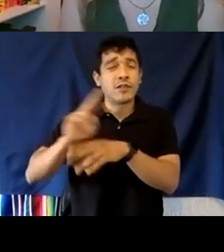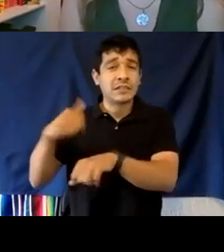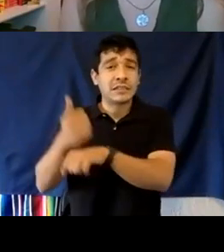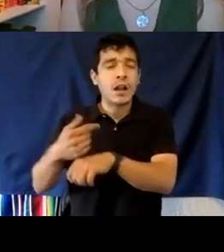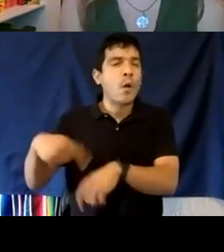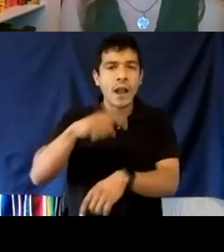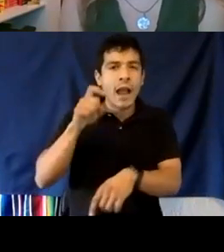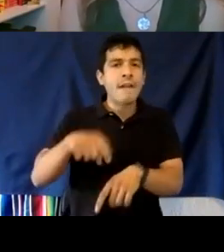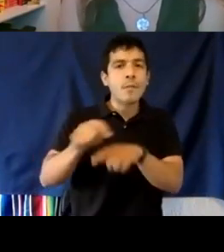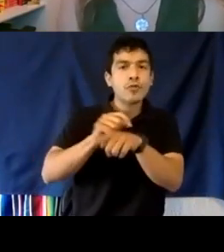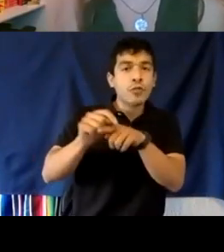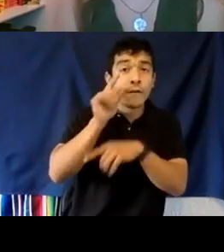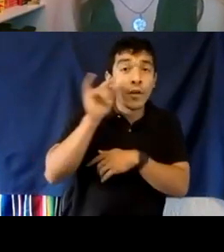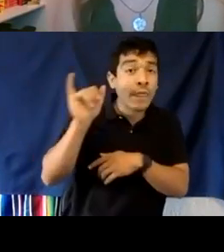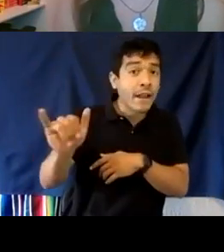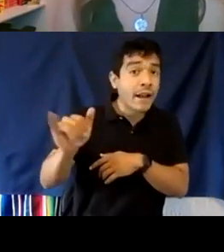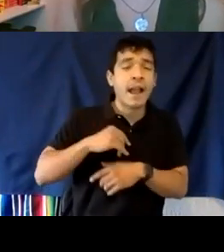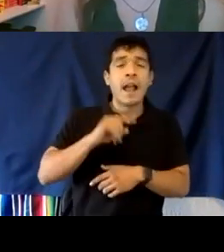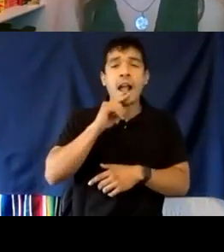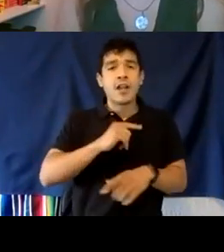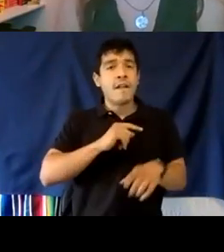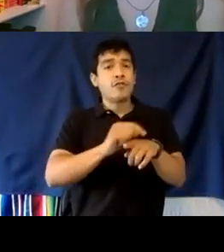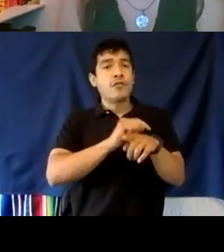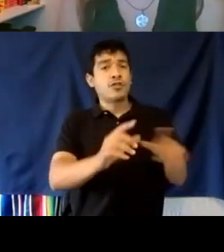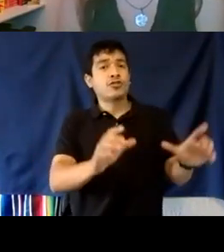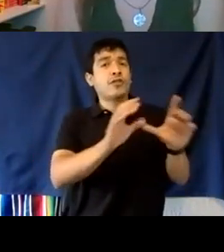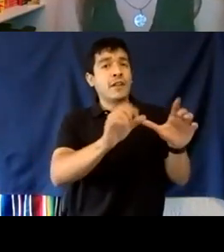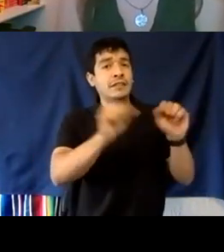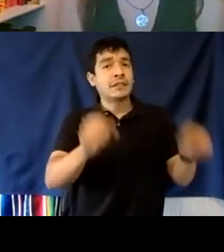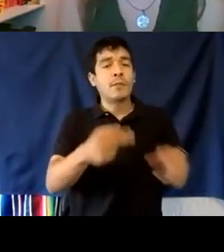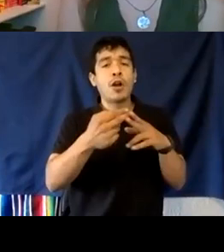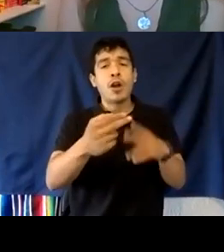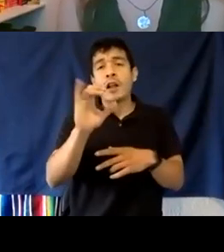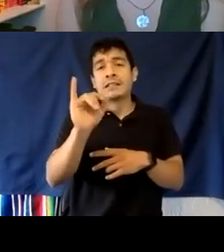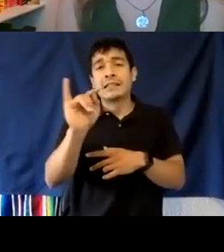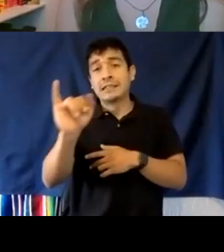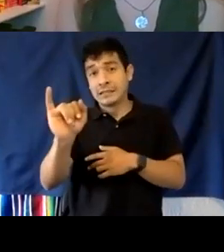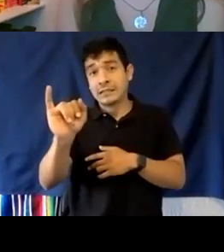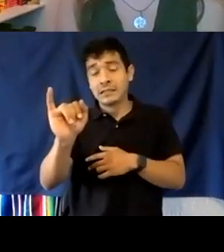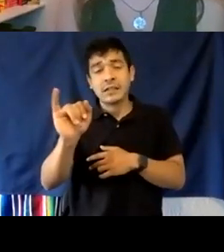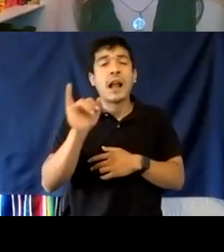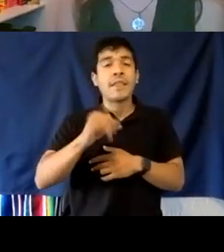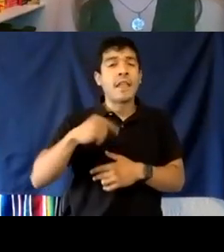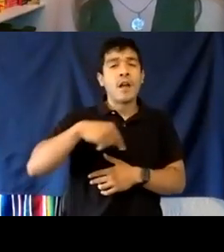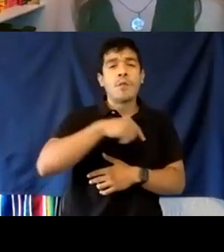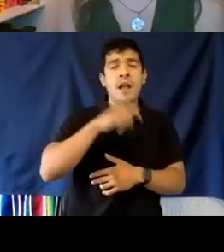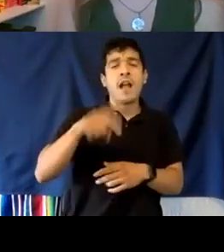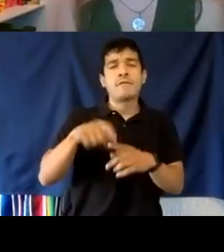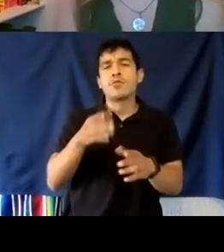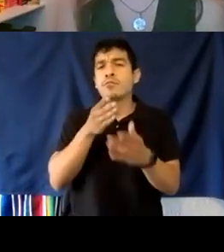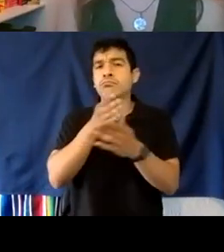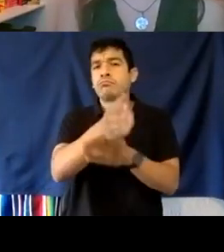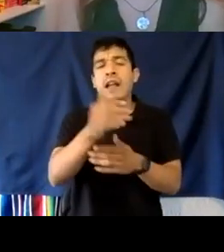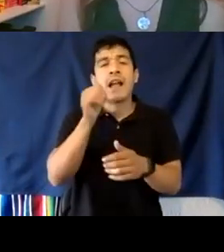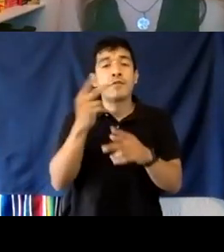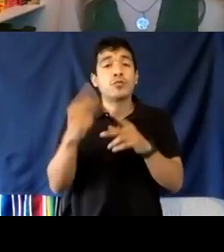that. We actually have a trained certification system called CITI, C-I-T-I, that we have to pass through every 2 years,